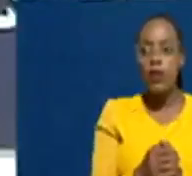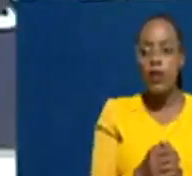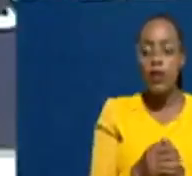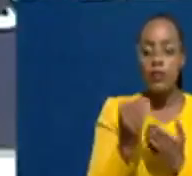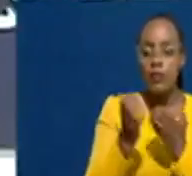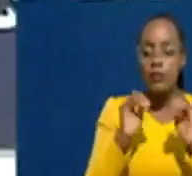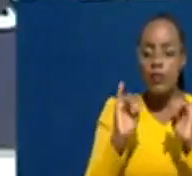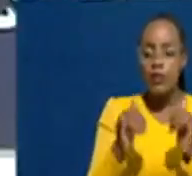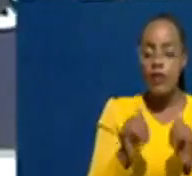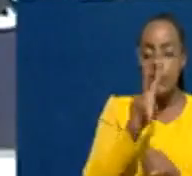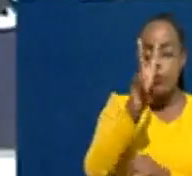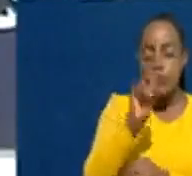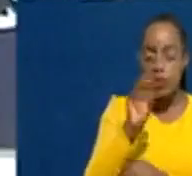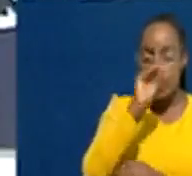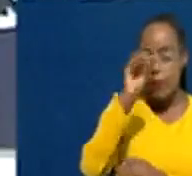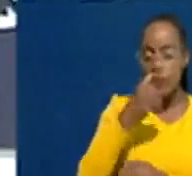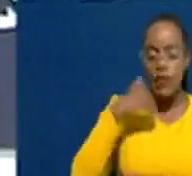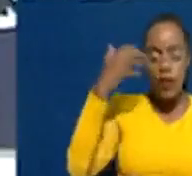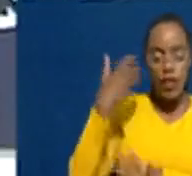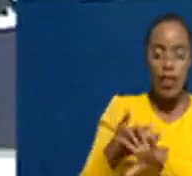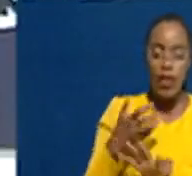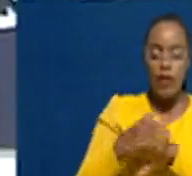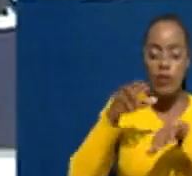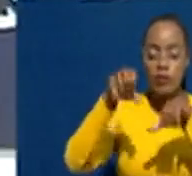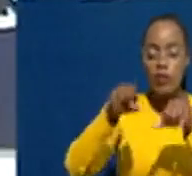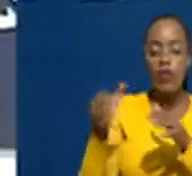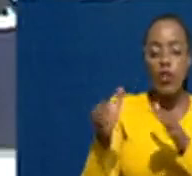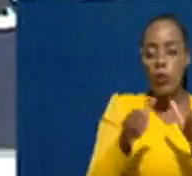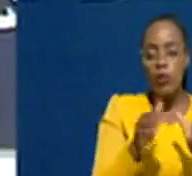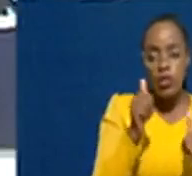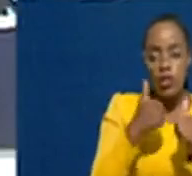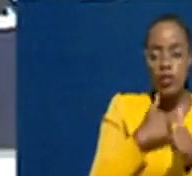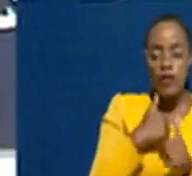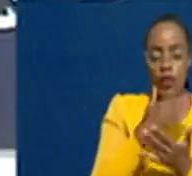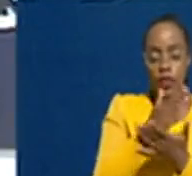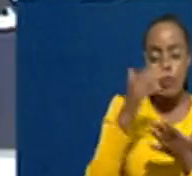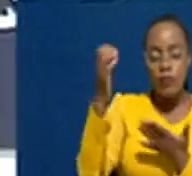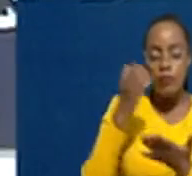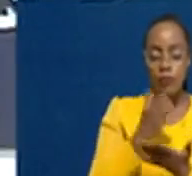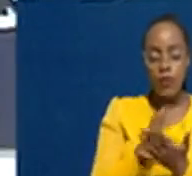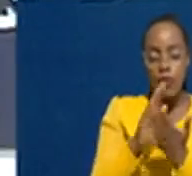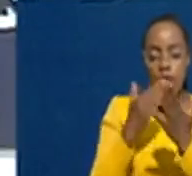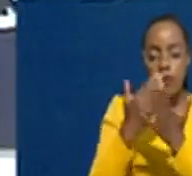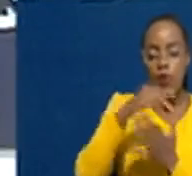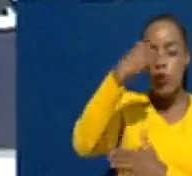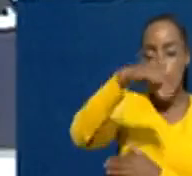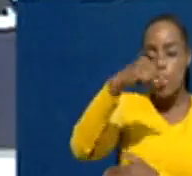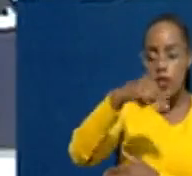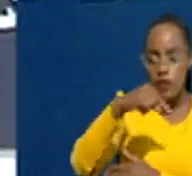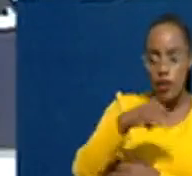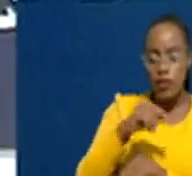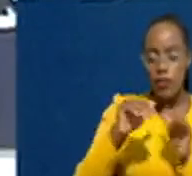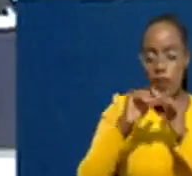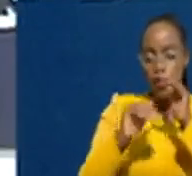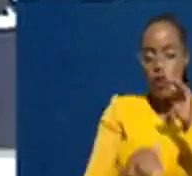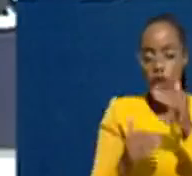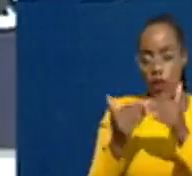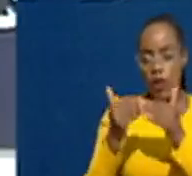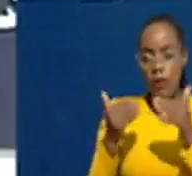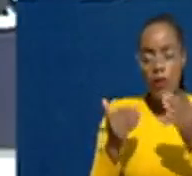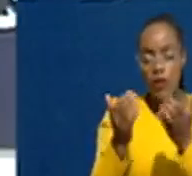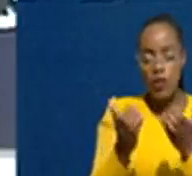20% of enterprises have difficulty filling vacancies, leading some to employ applicants with qualifications below their initial